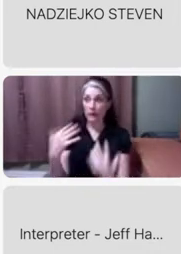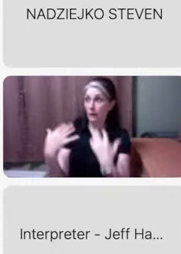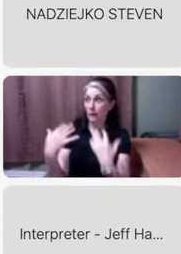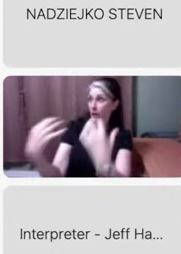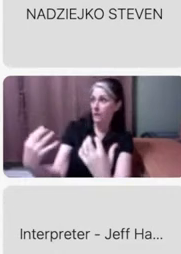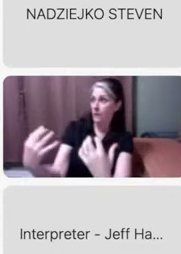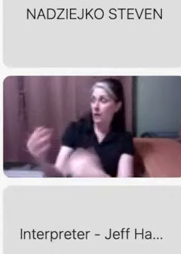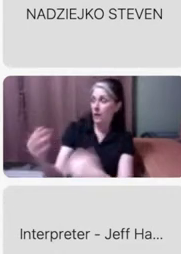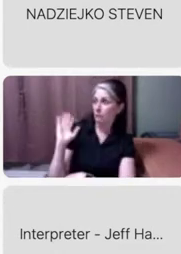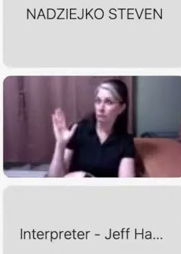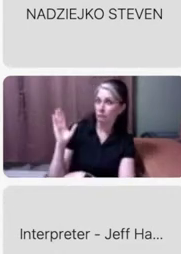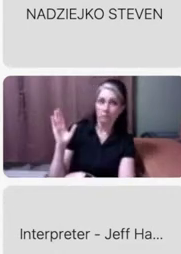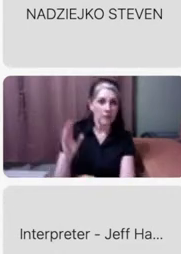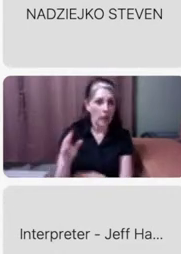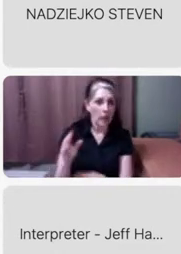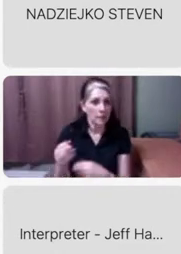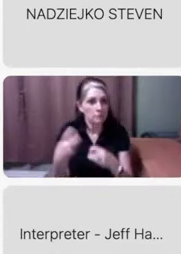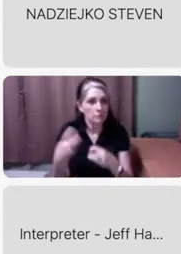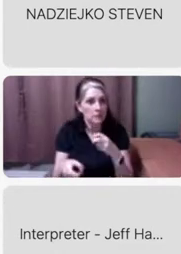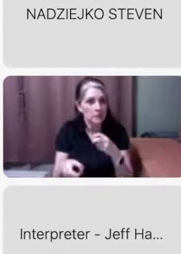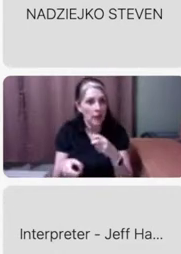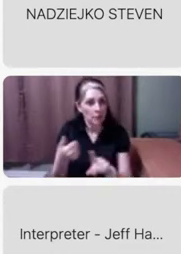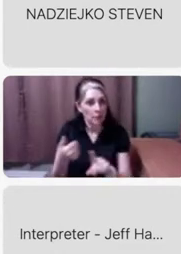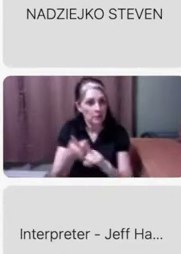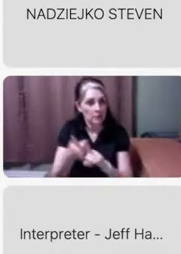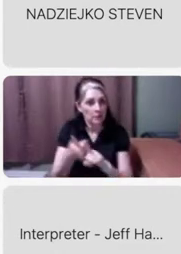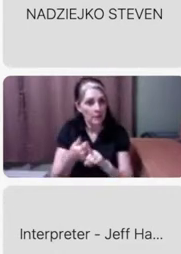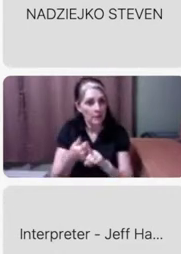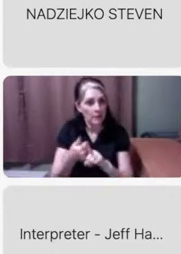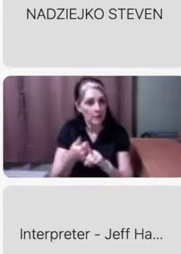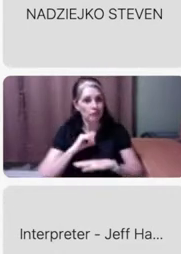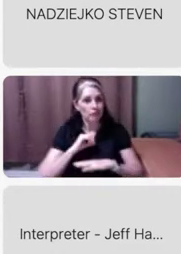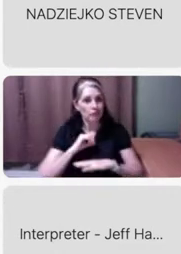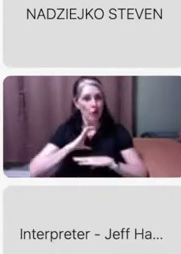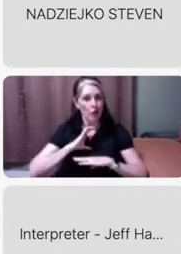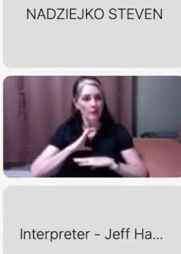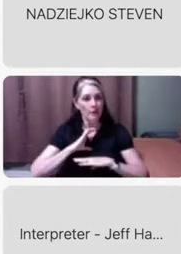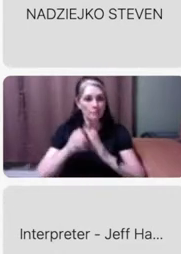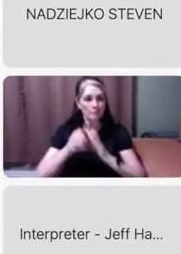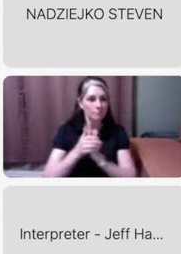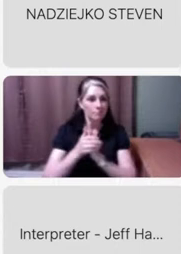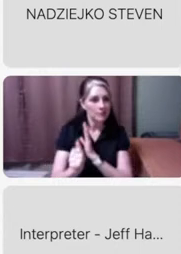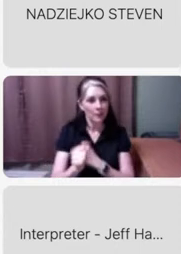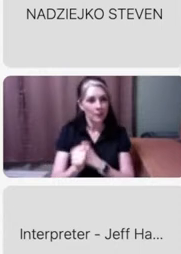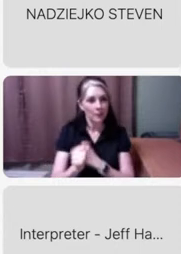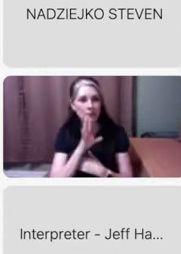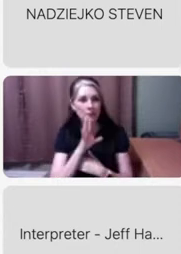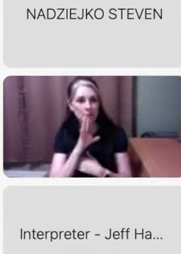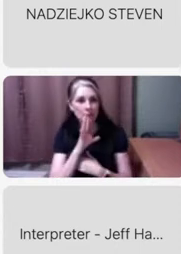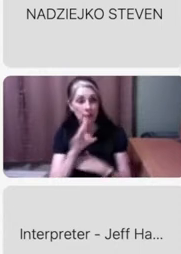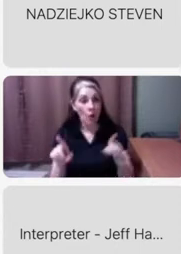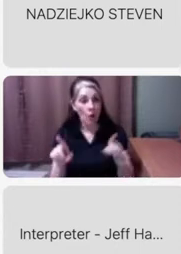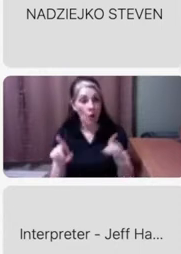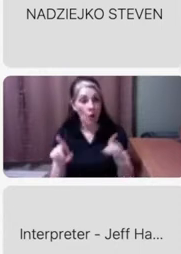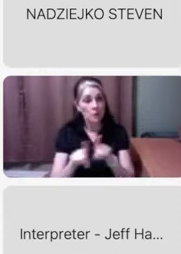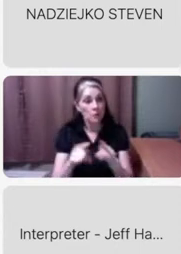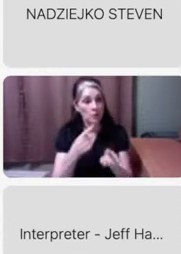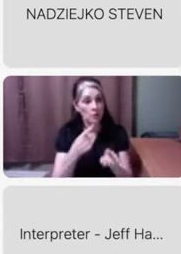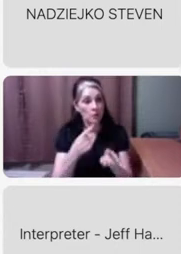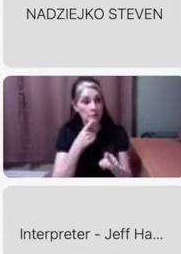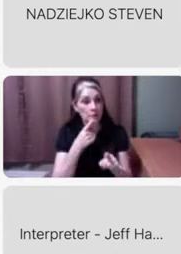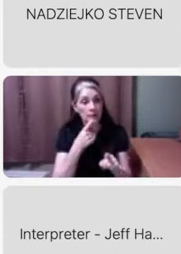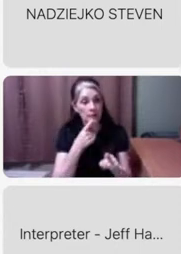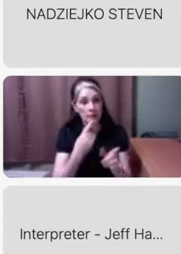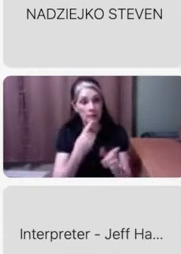time so the fact that you have such confidence you're so articulate says a lot but i also want to i also want to echo and i appreciate the fact that